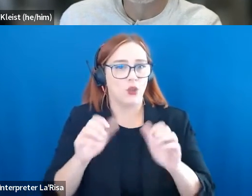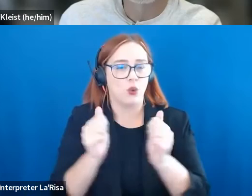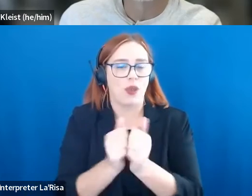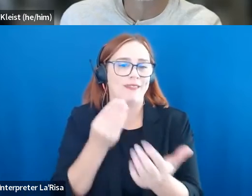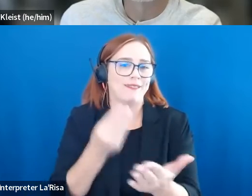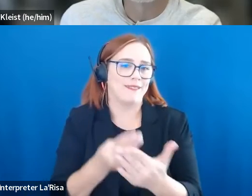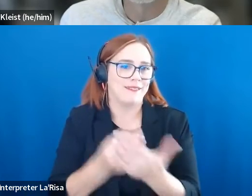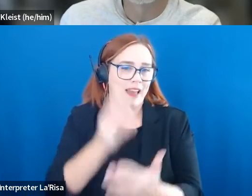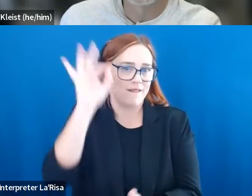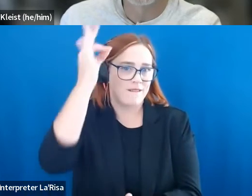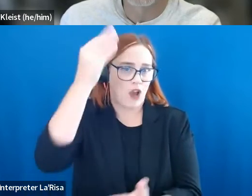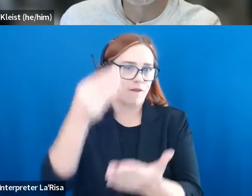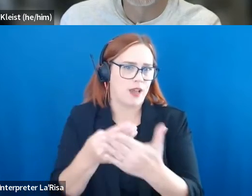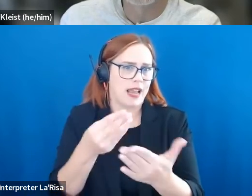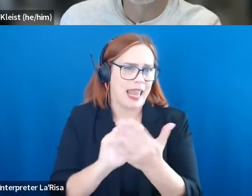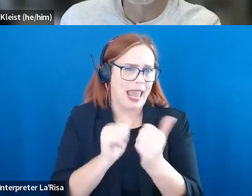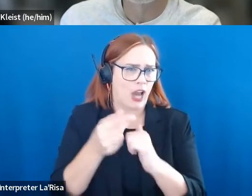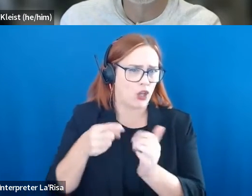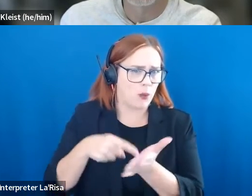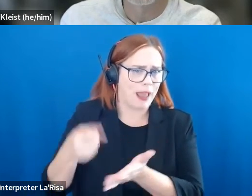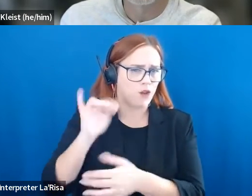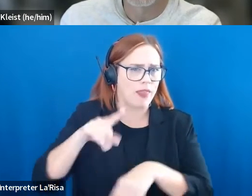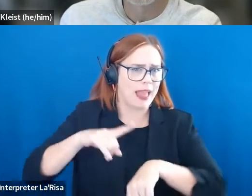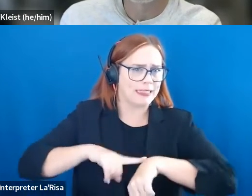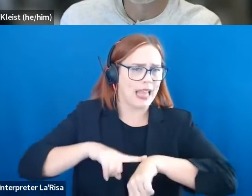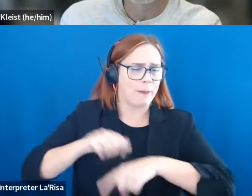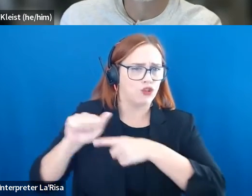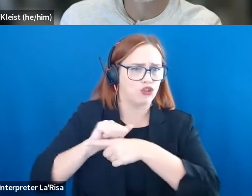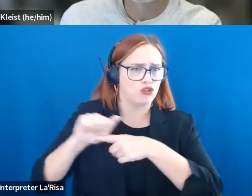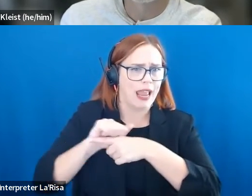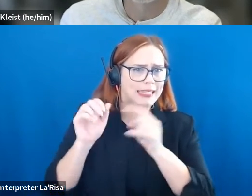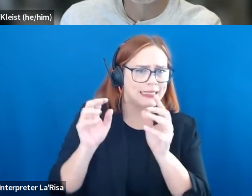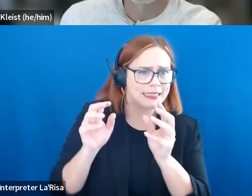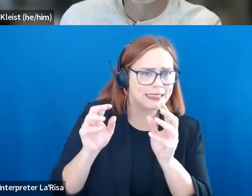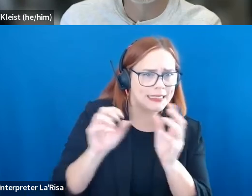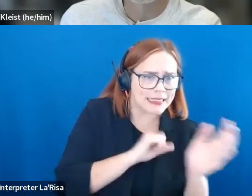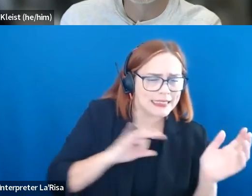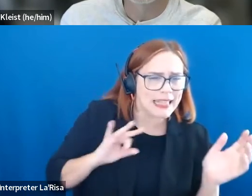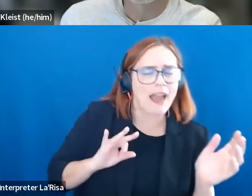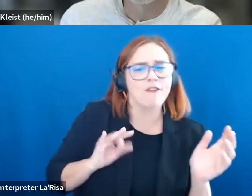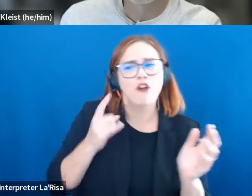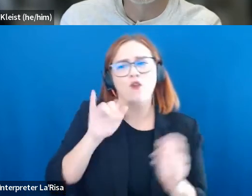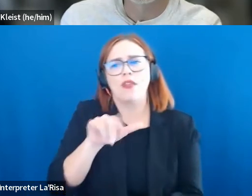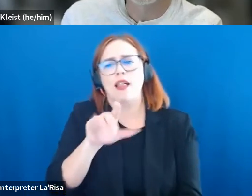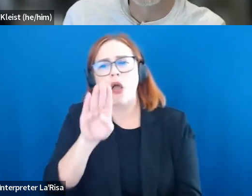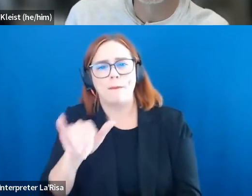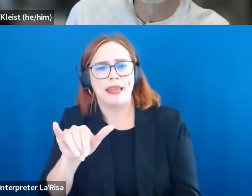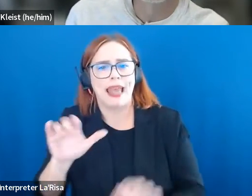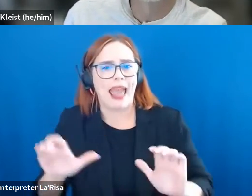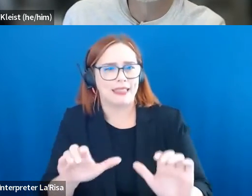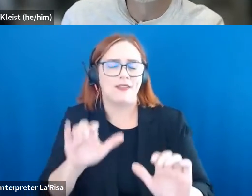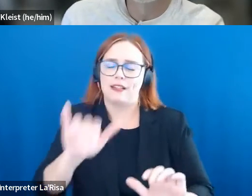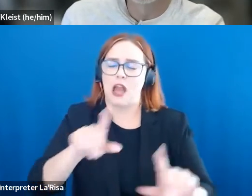you spend for training sessions and then time for staff to do lobbying activities? And I think you clarified that by education and information.